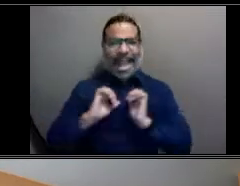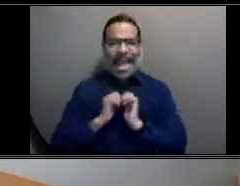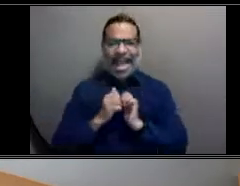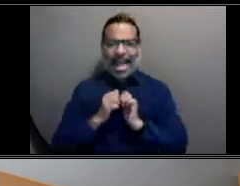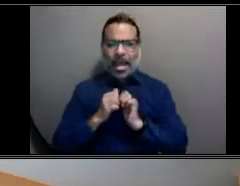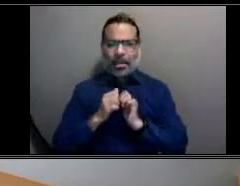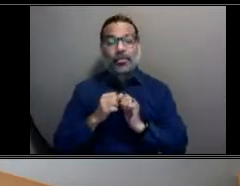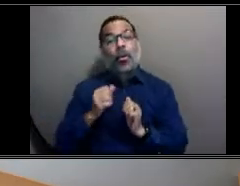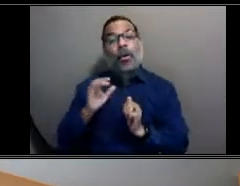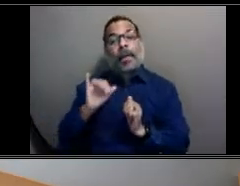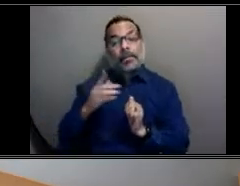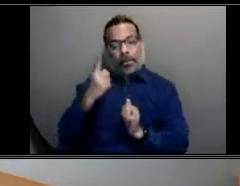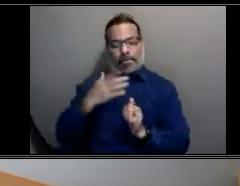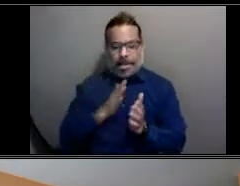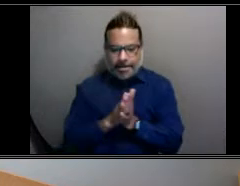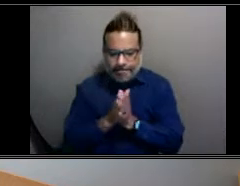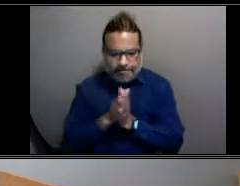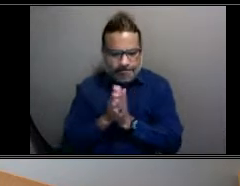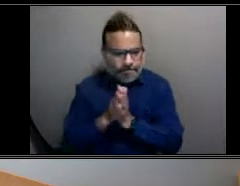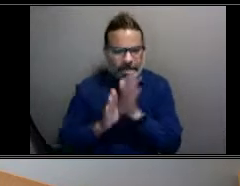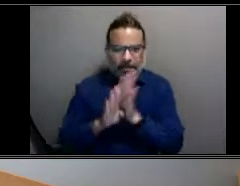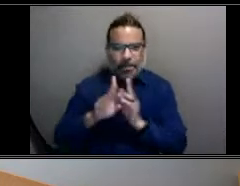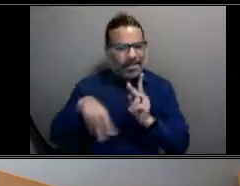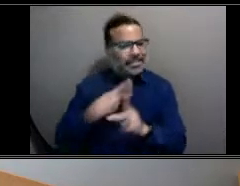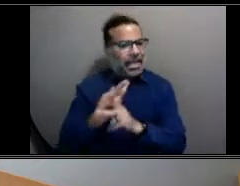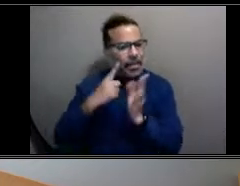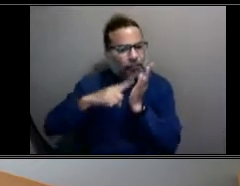that's one of the motivators for developing this research